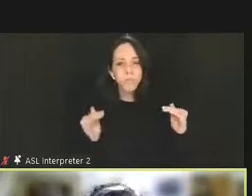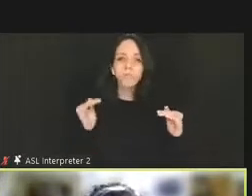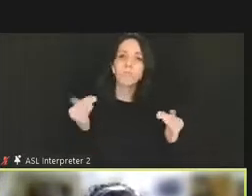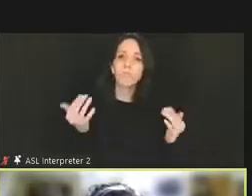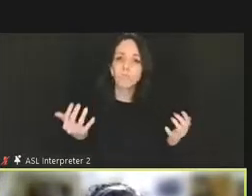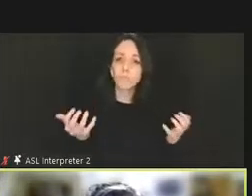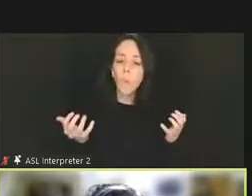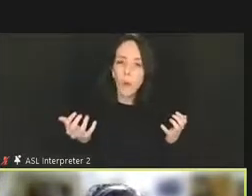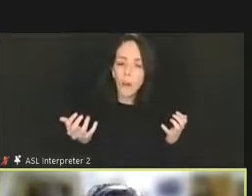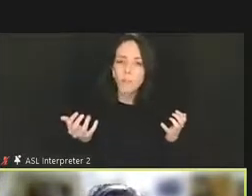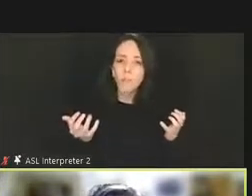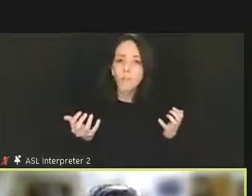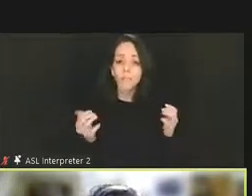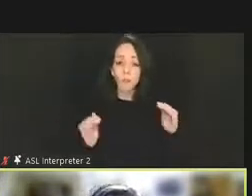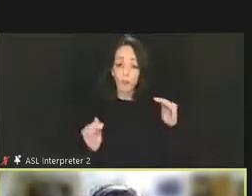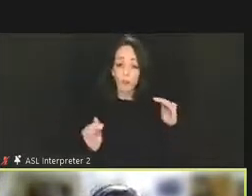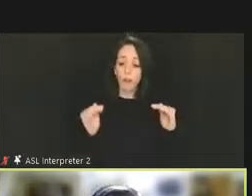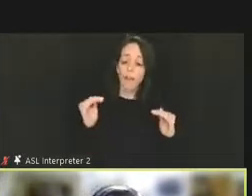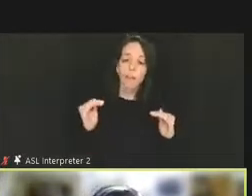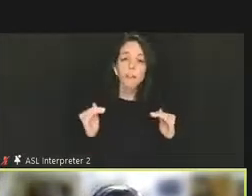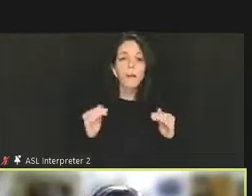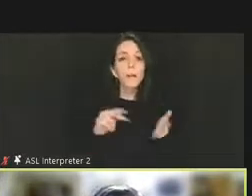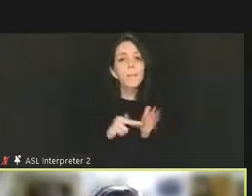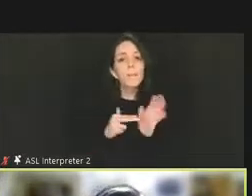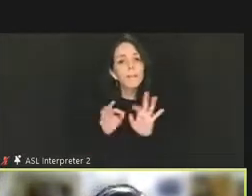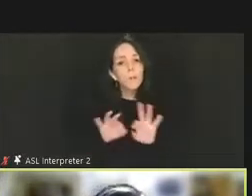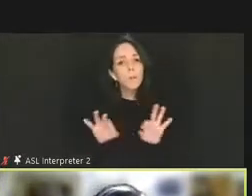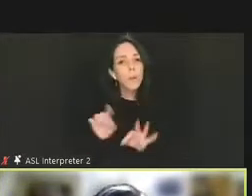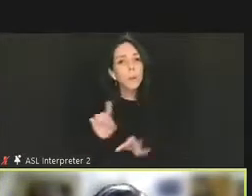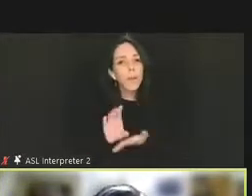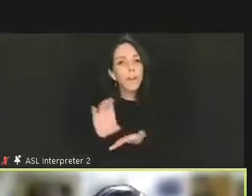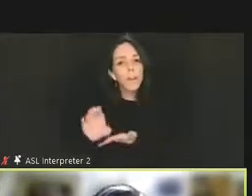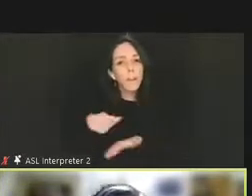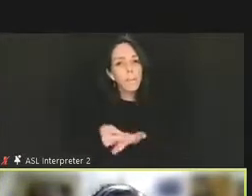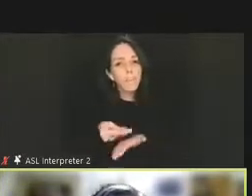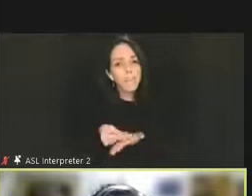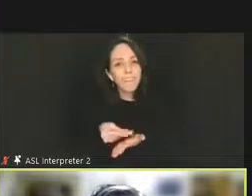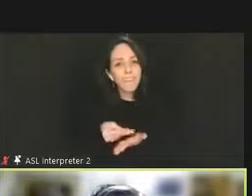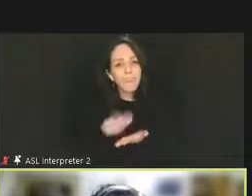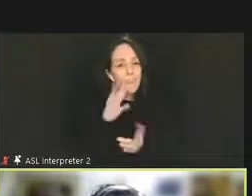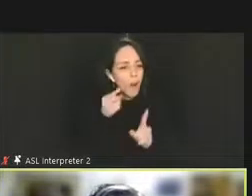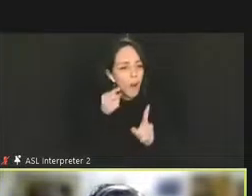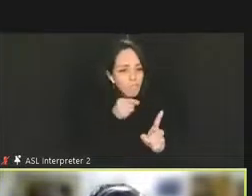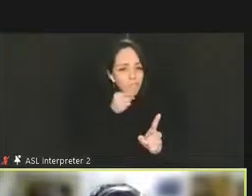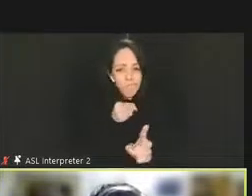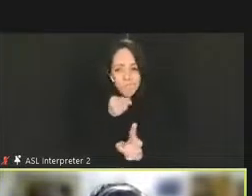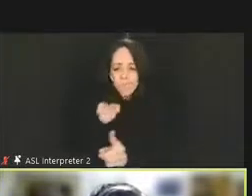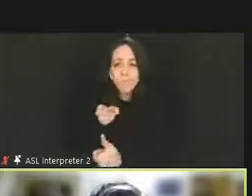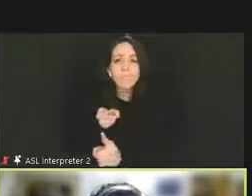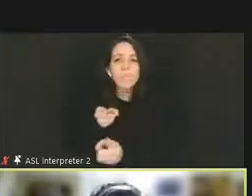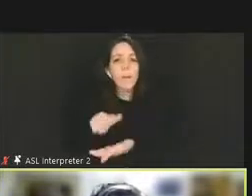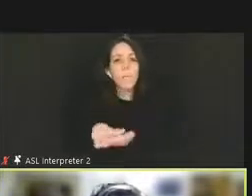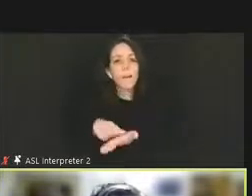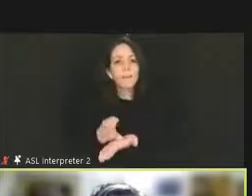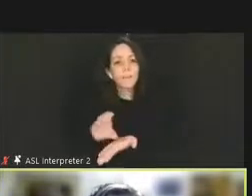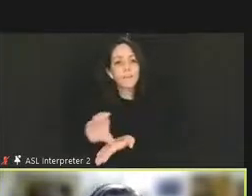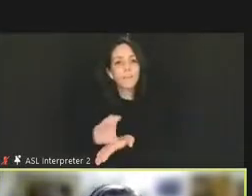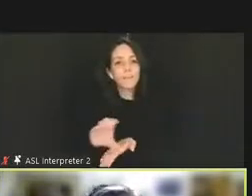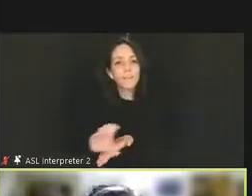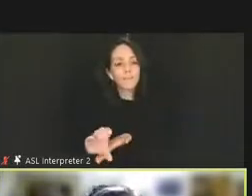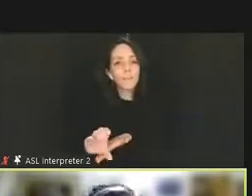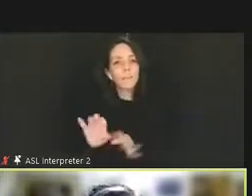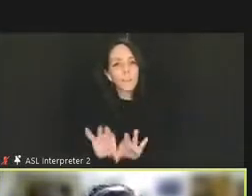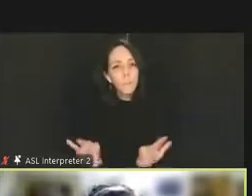our infrastructure, we can also make those targeted investments so that the processes we use,